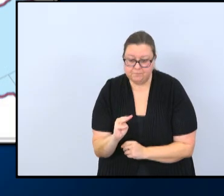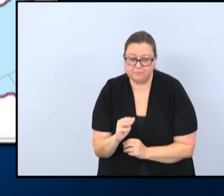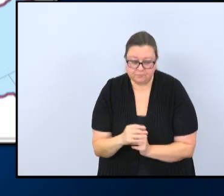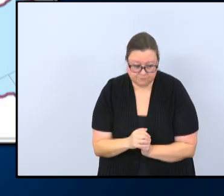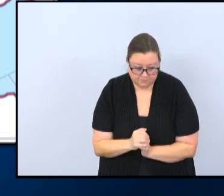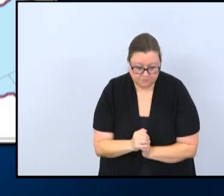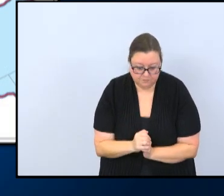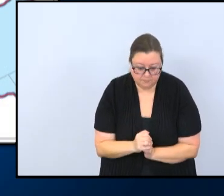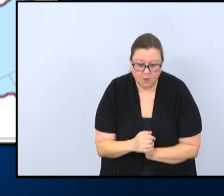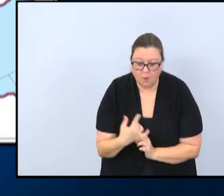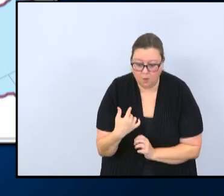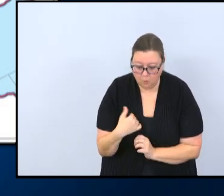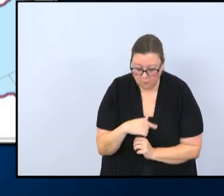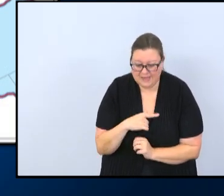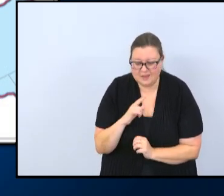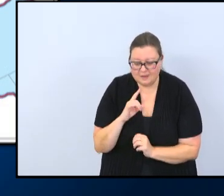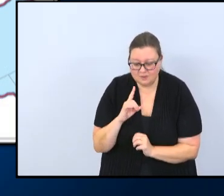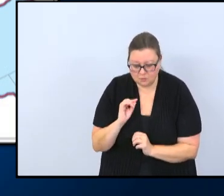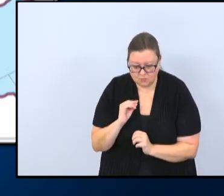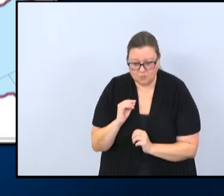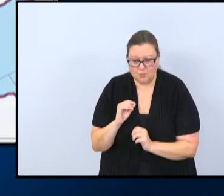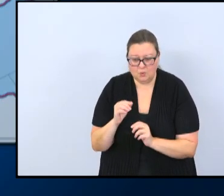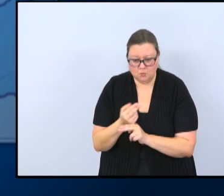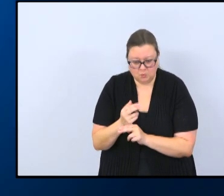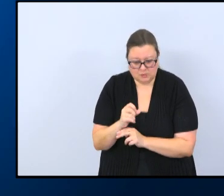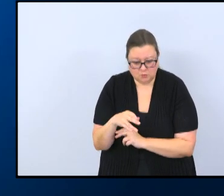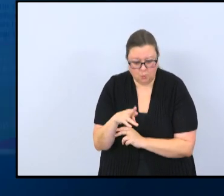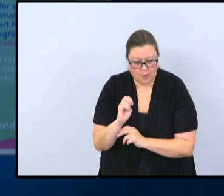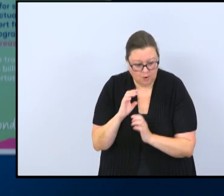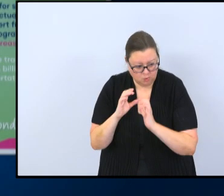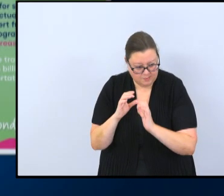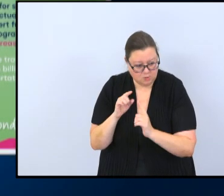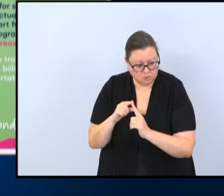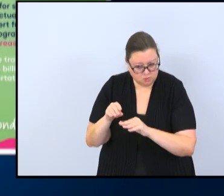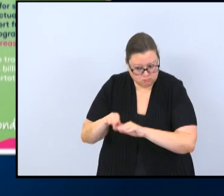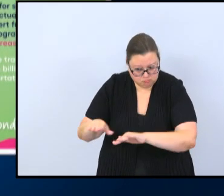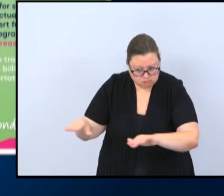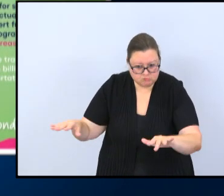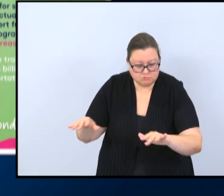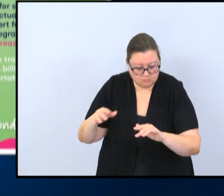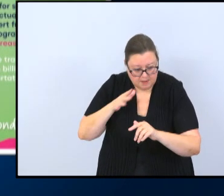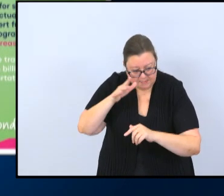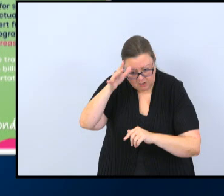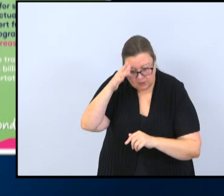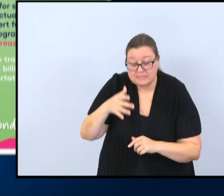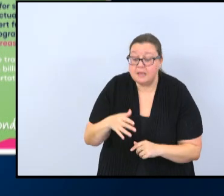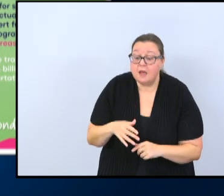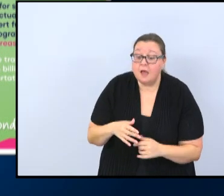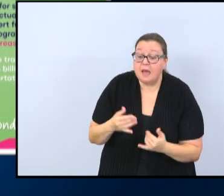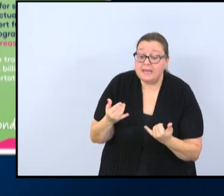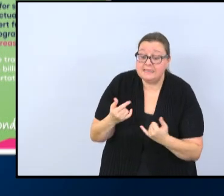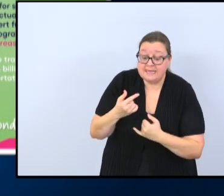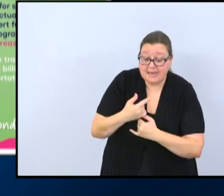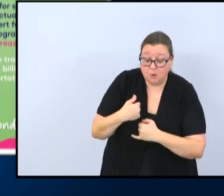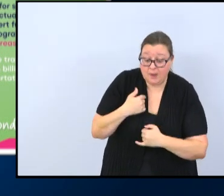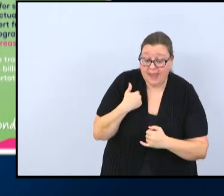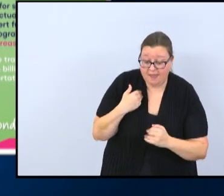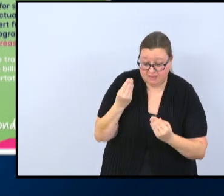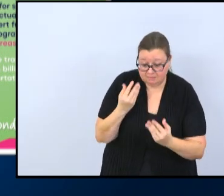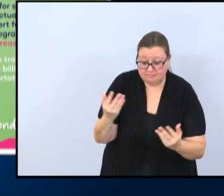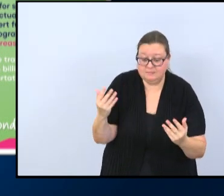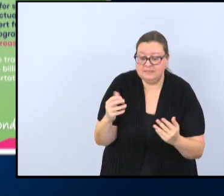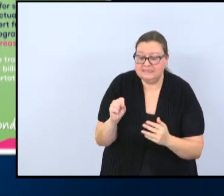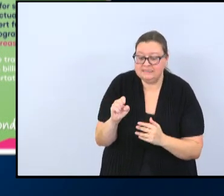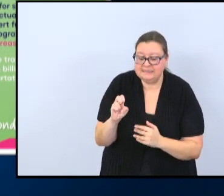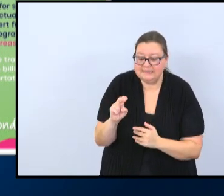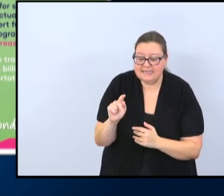communication. An update on our budget and our legislation. Just today, the Senate voted 19-12 to advance the House